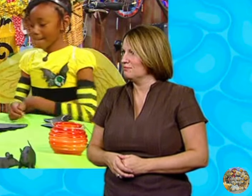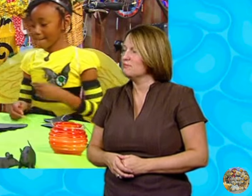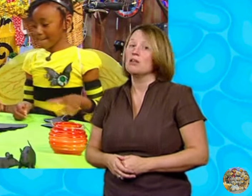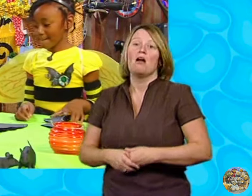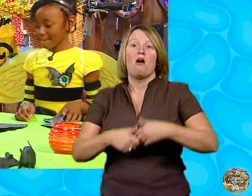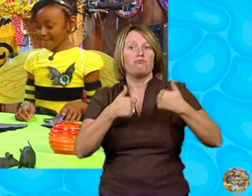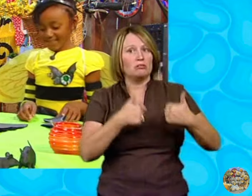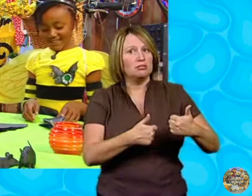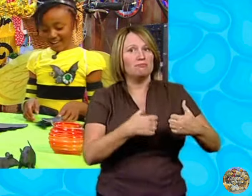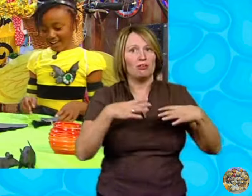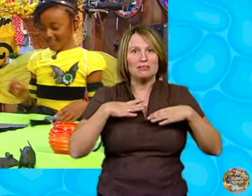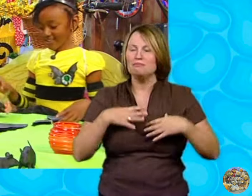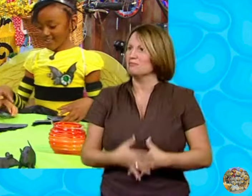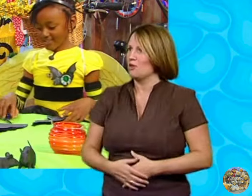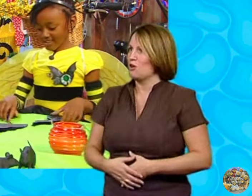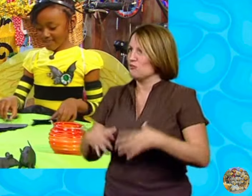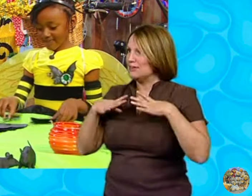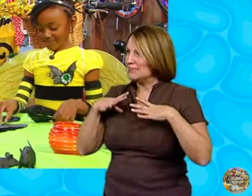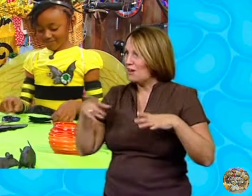Thanks, Kat. It's okay.